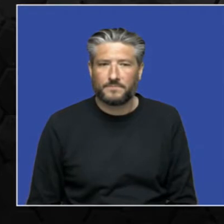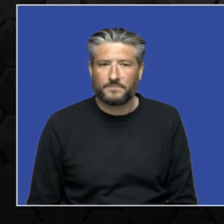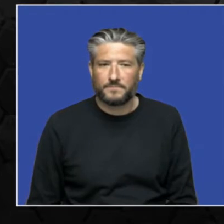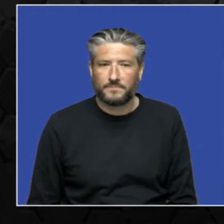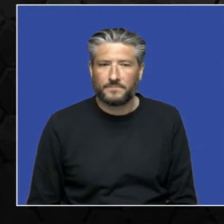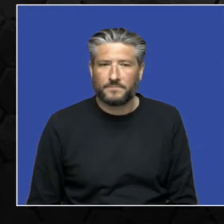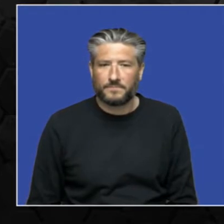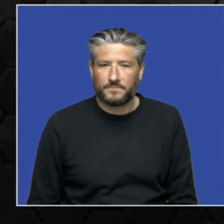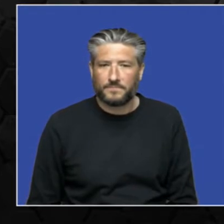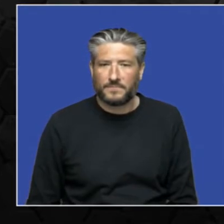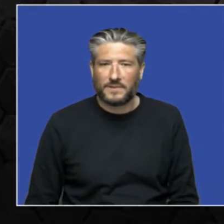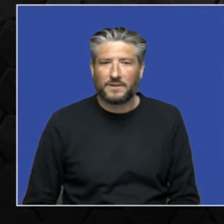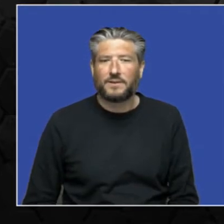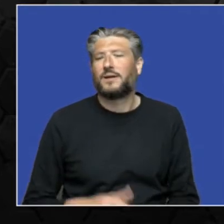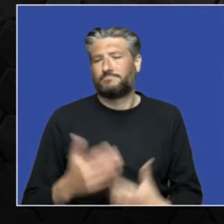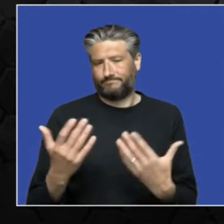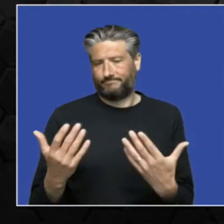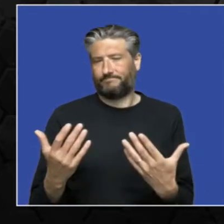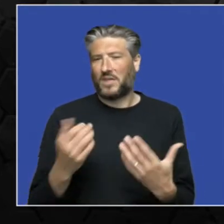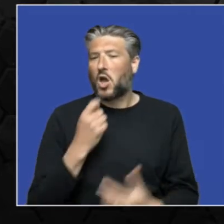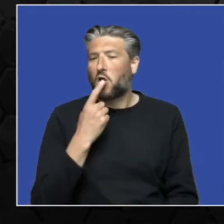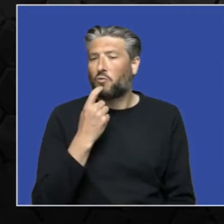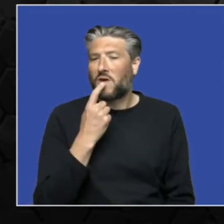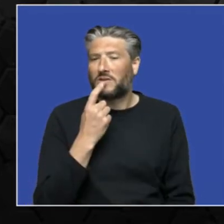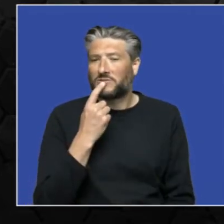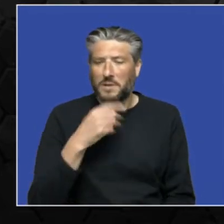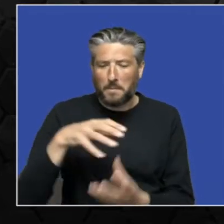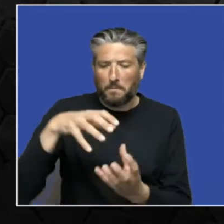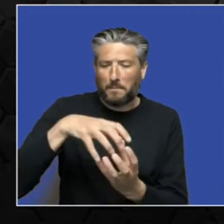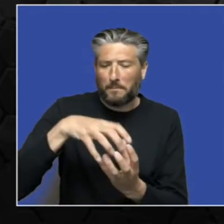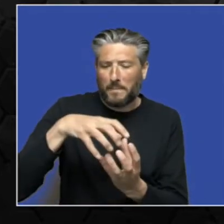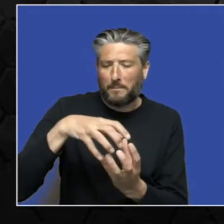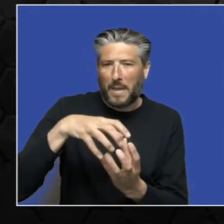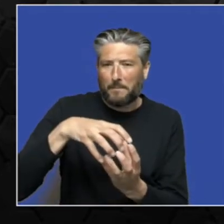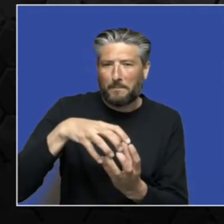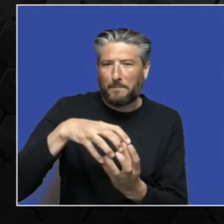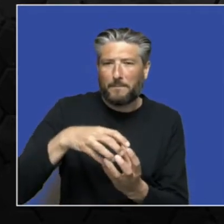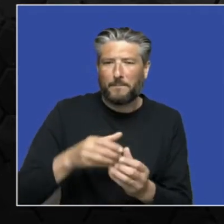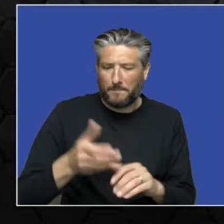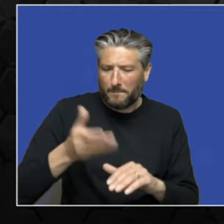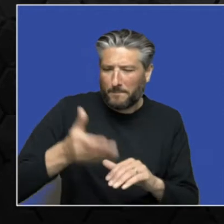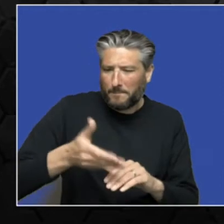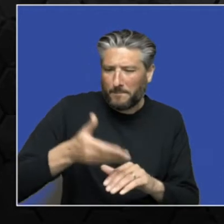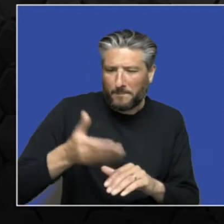images, upload them as well, just like we did for the apple.